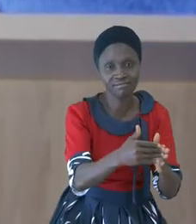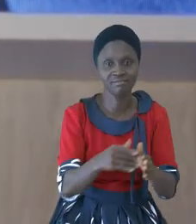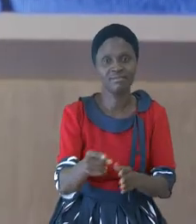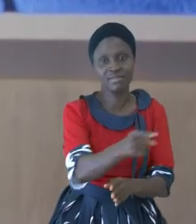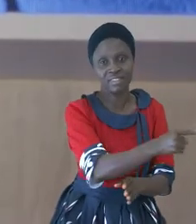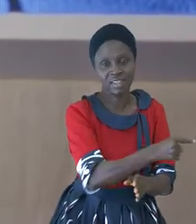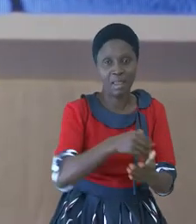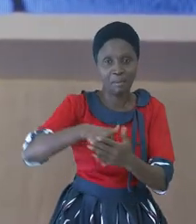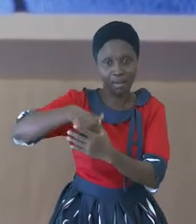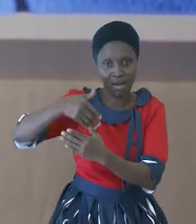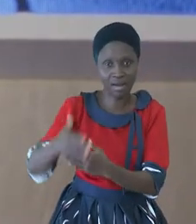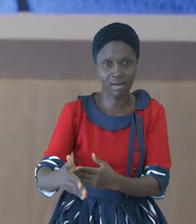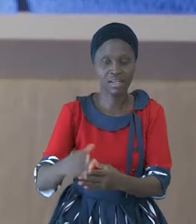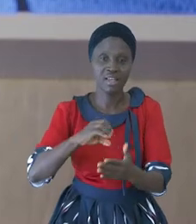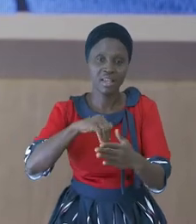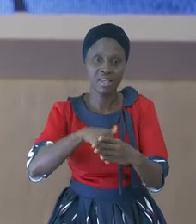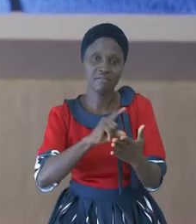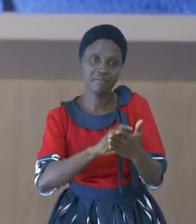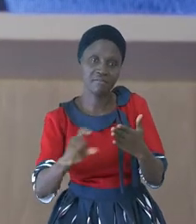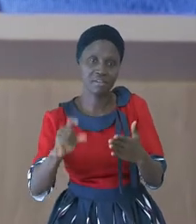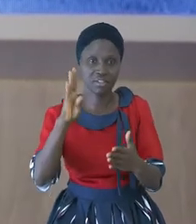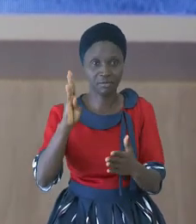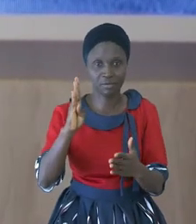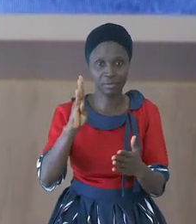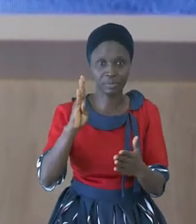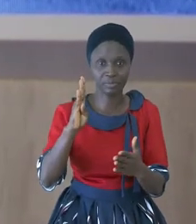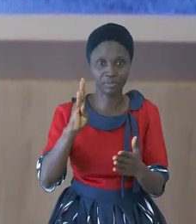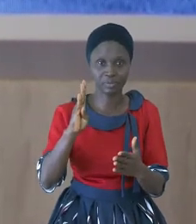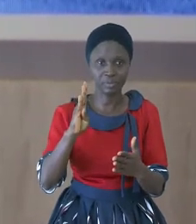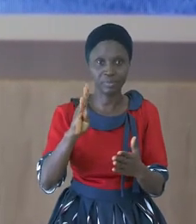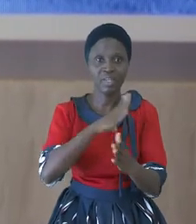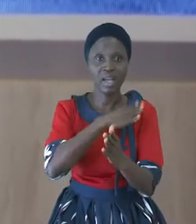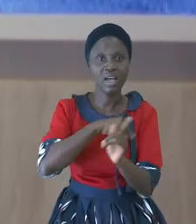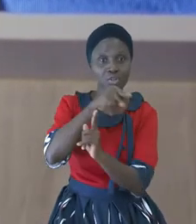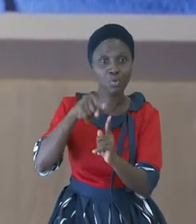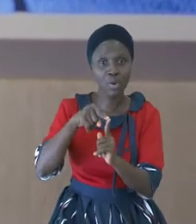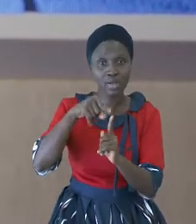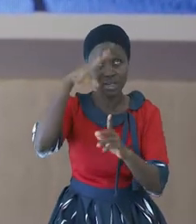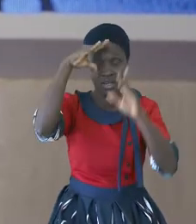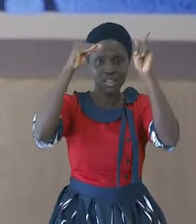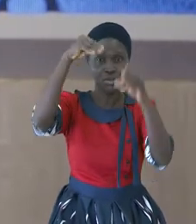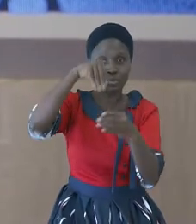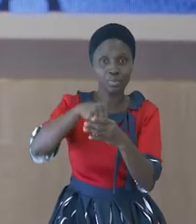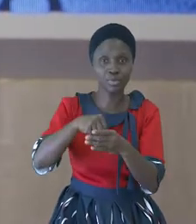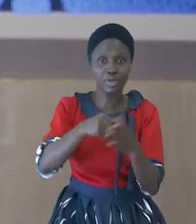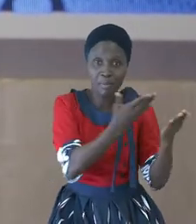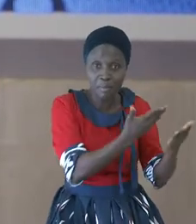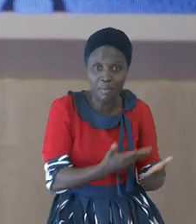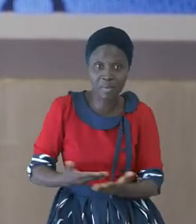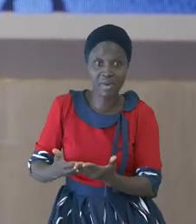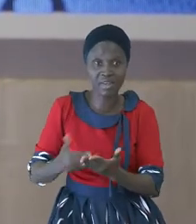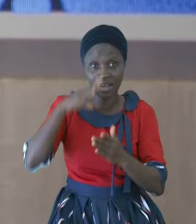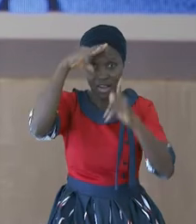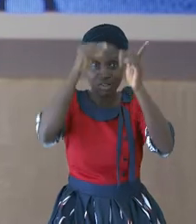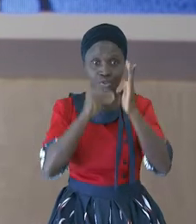then he tells us in verse 4, it says in verse 4, and when he putteth forth his own sheep, he